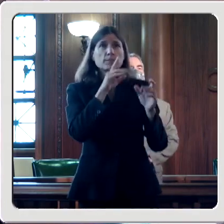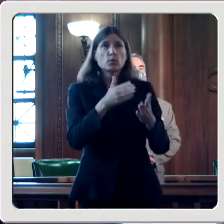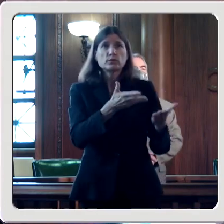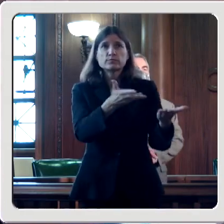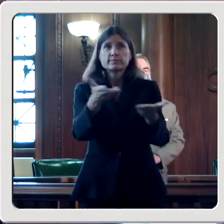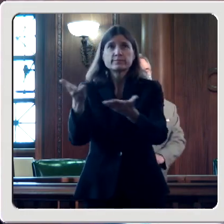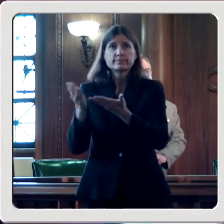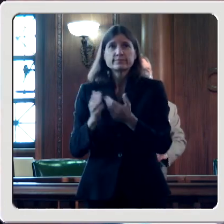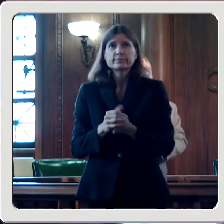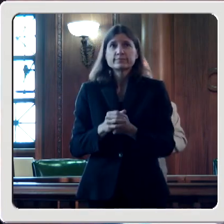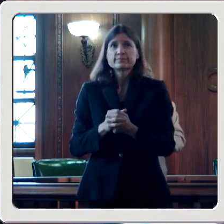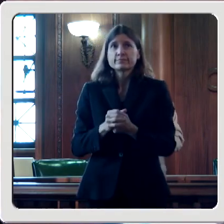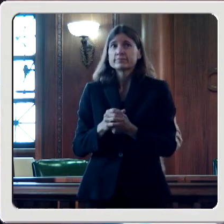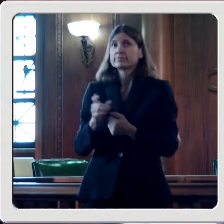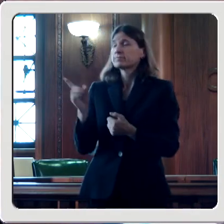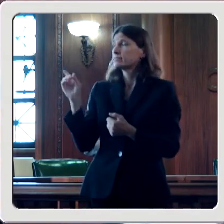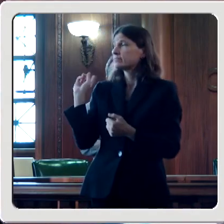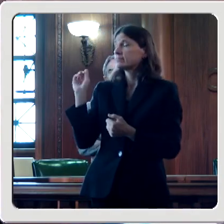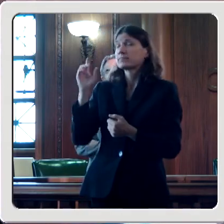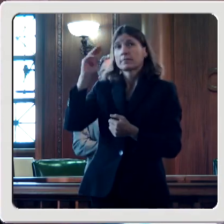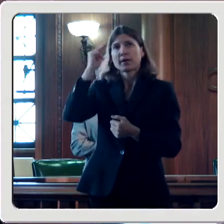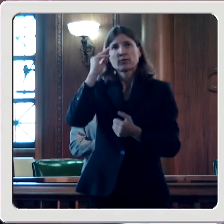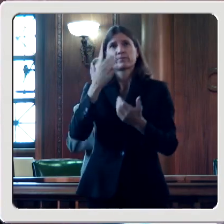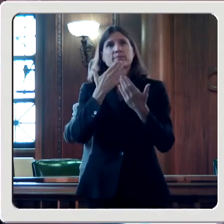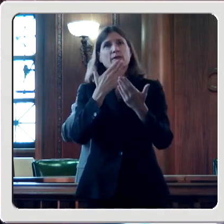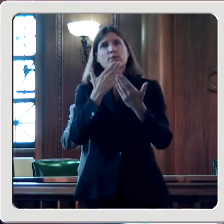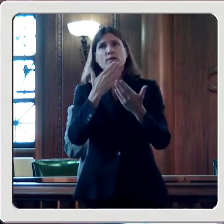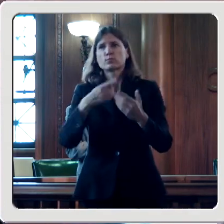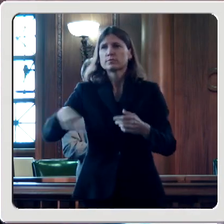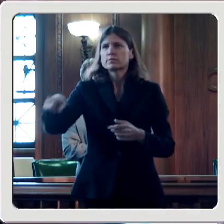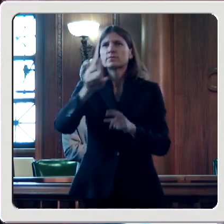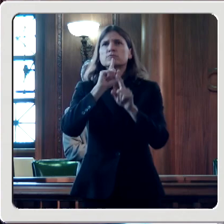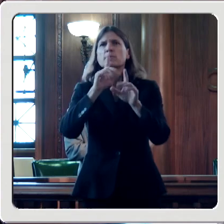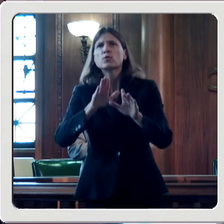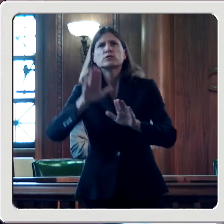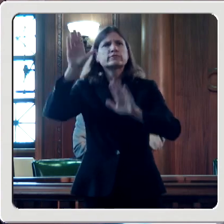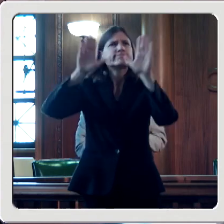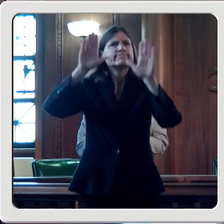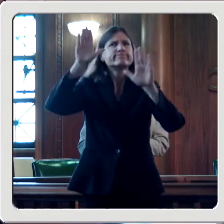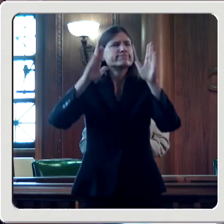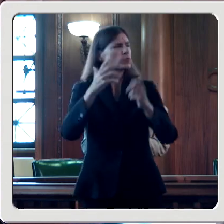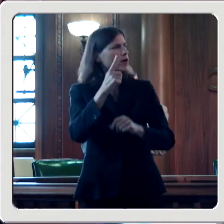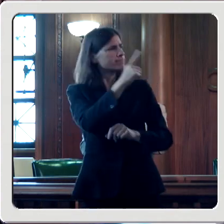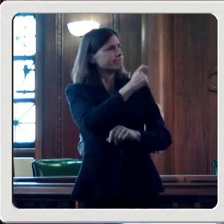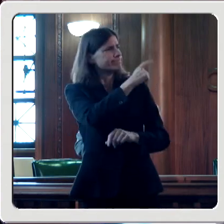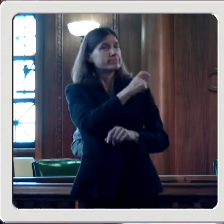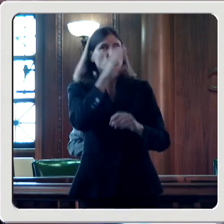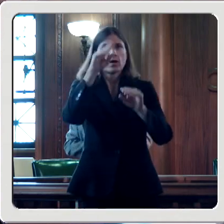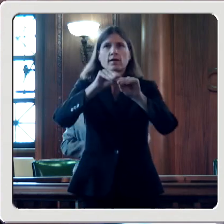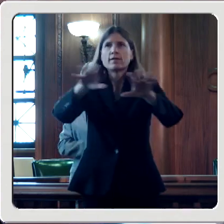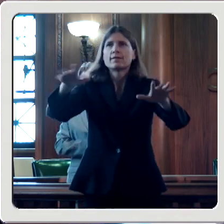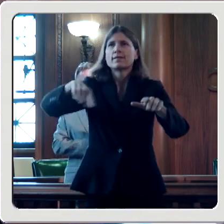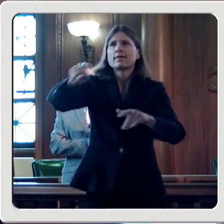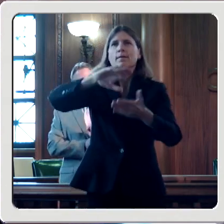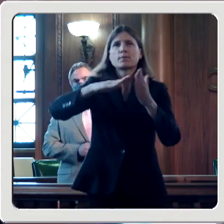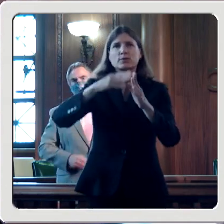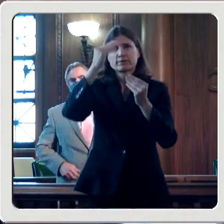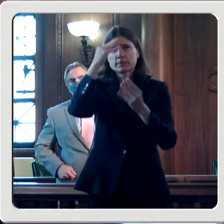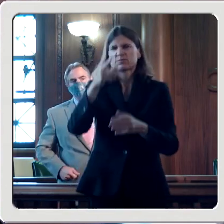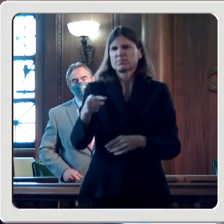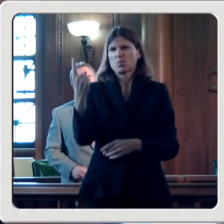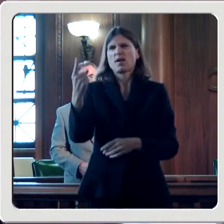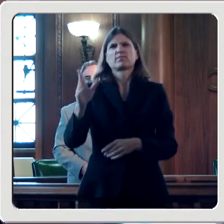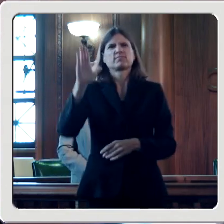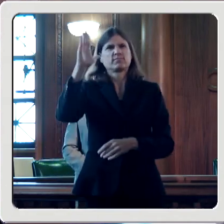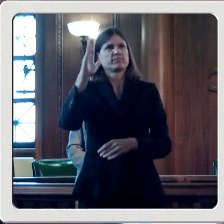here to continue to get our message out. So any, Paul? Is there a risk to patients from